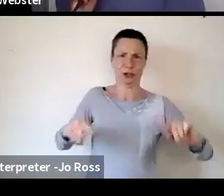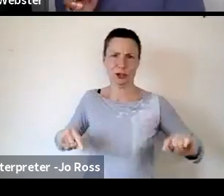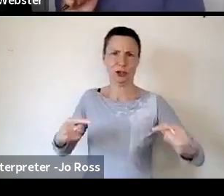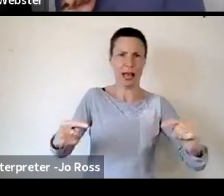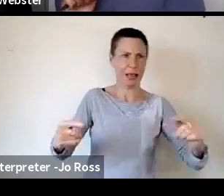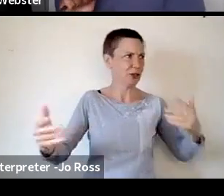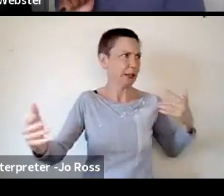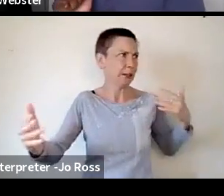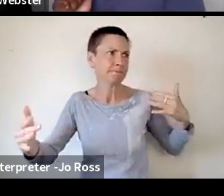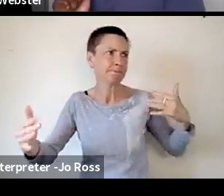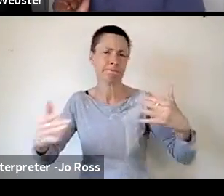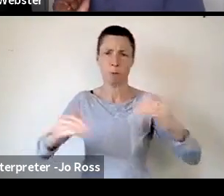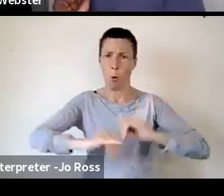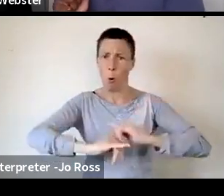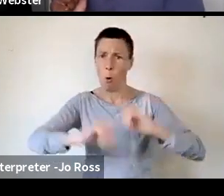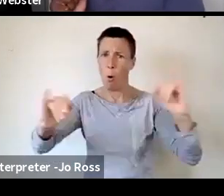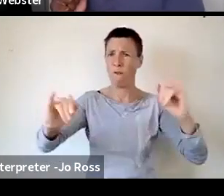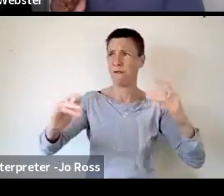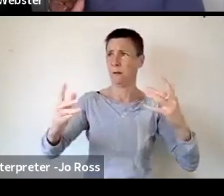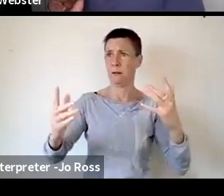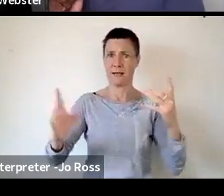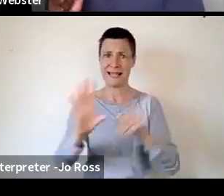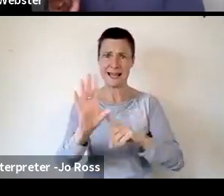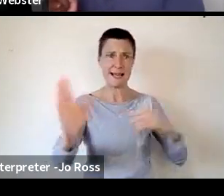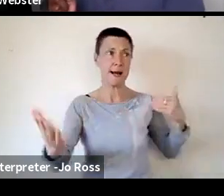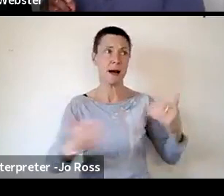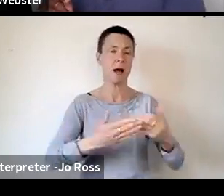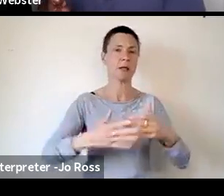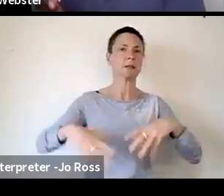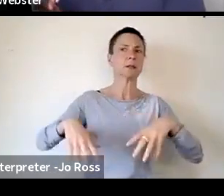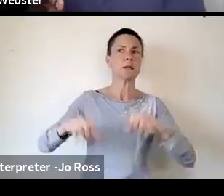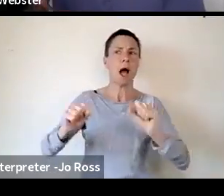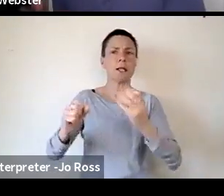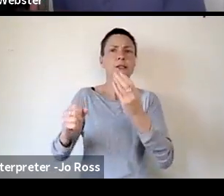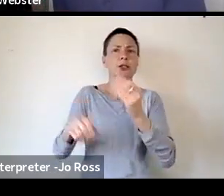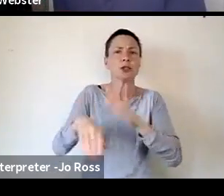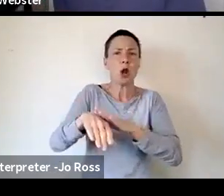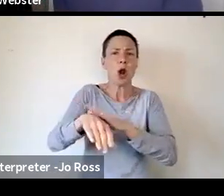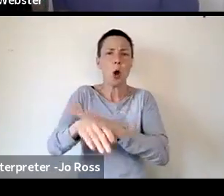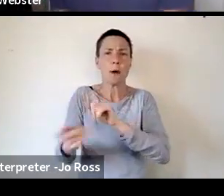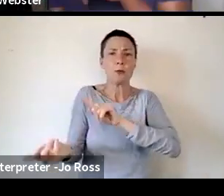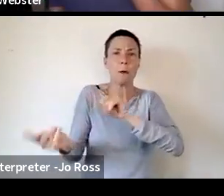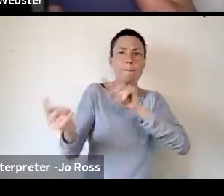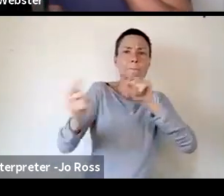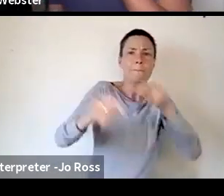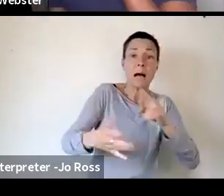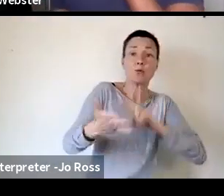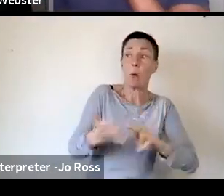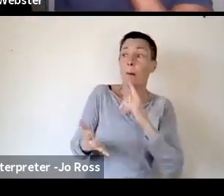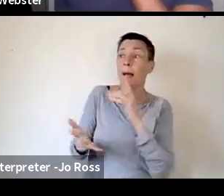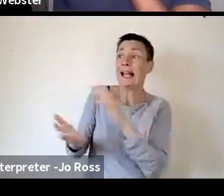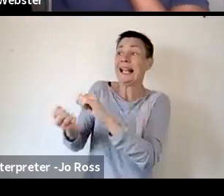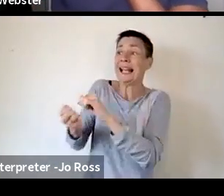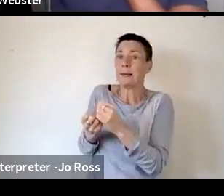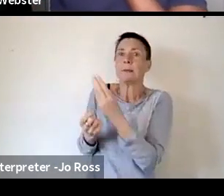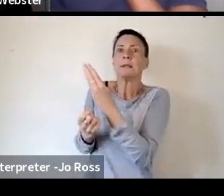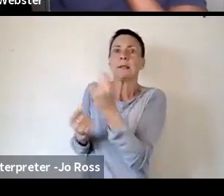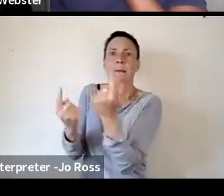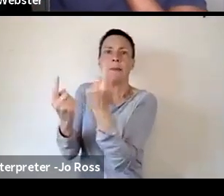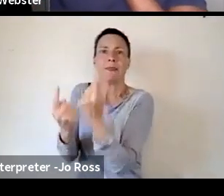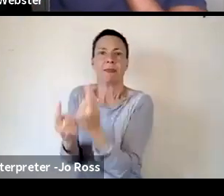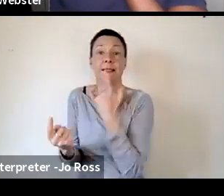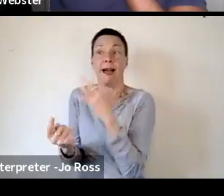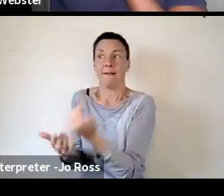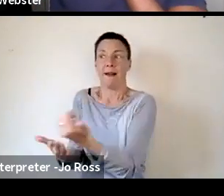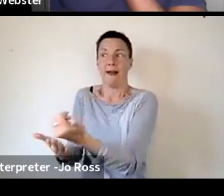challenging, awful on some levels year and back into what might be normal, but we want to keep the stuff that was not normal. It's a